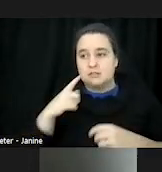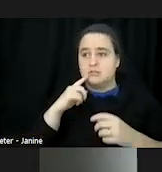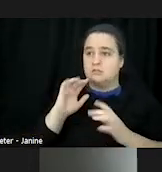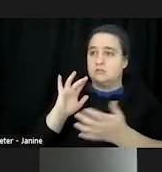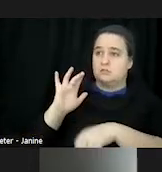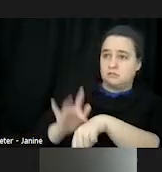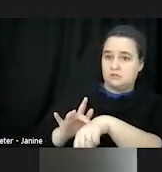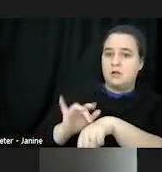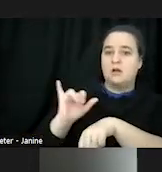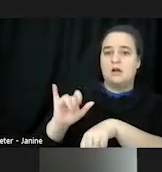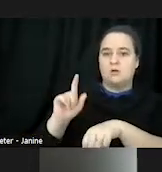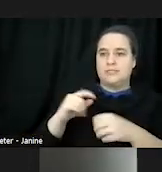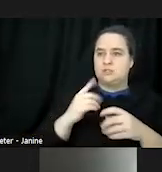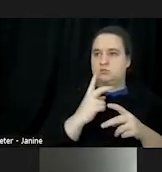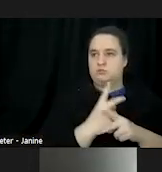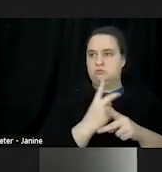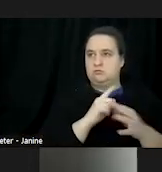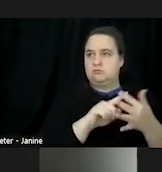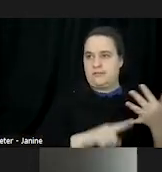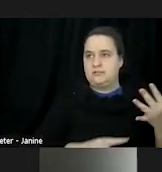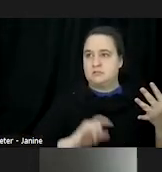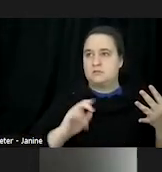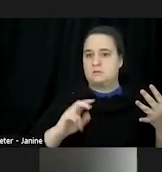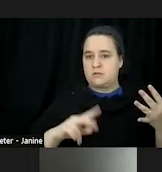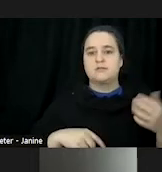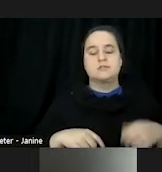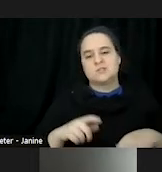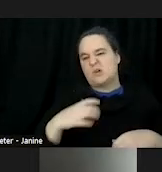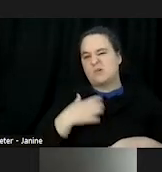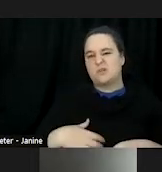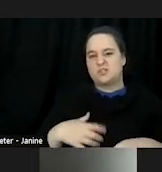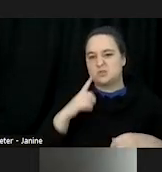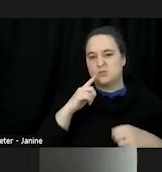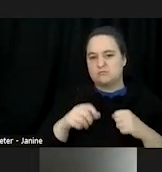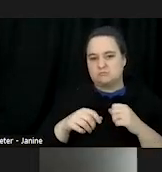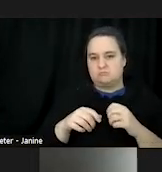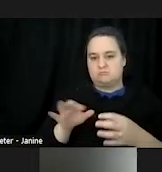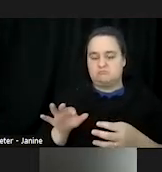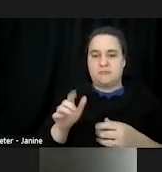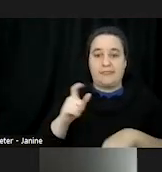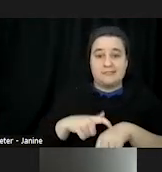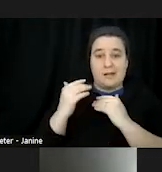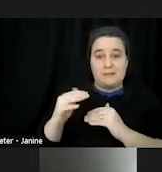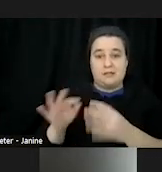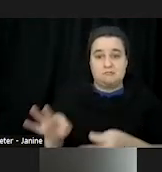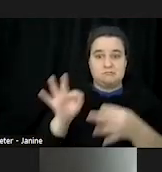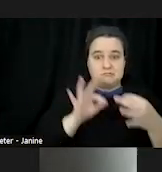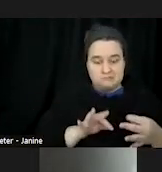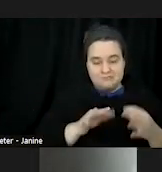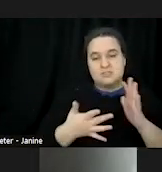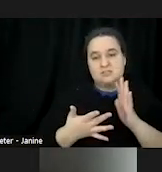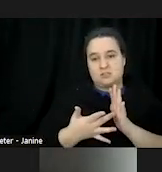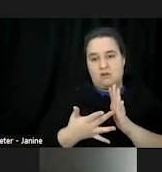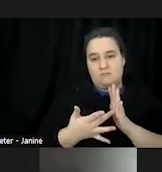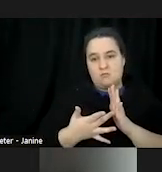that, okay, we need to work on this a little bit more, that a little bit more. So I actually wish they would just extend the time limit and start their sophomore year